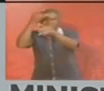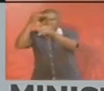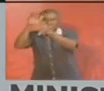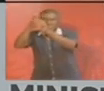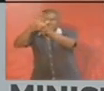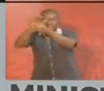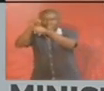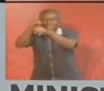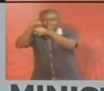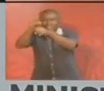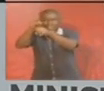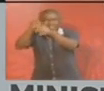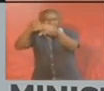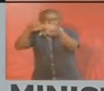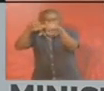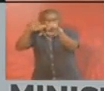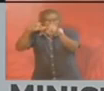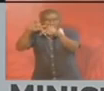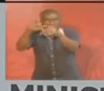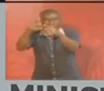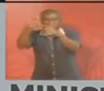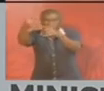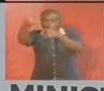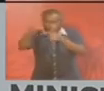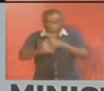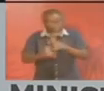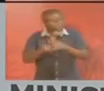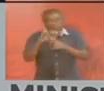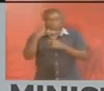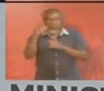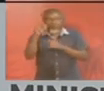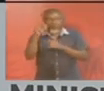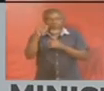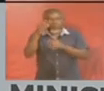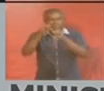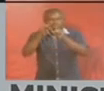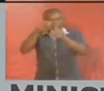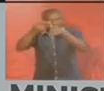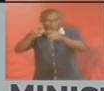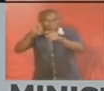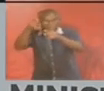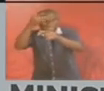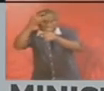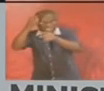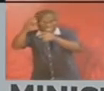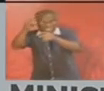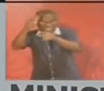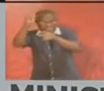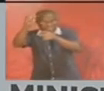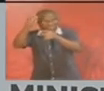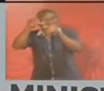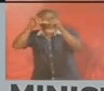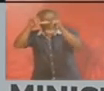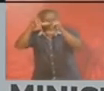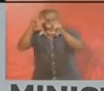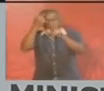you stay where you are, either island. All right. The first question, if you could just remind me quickly prior, sorry.